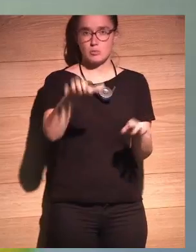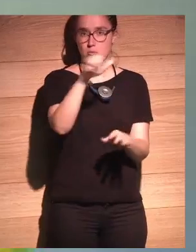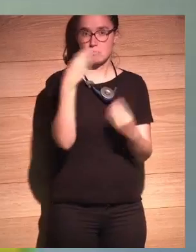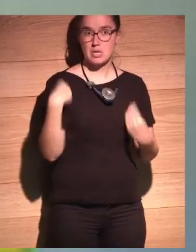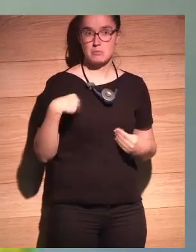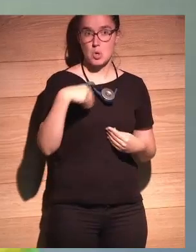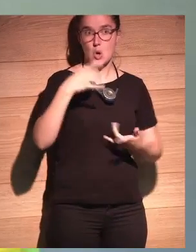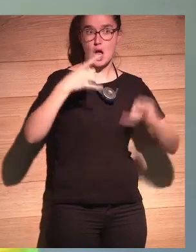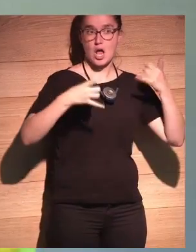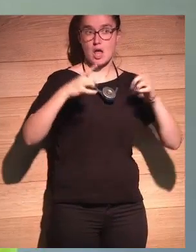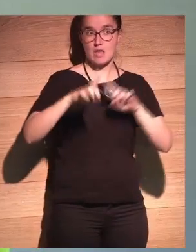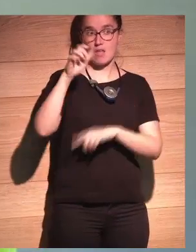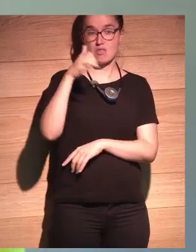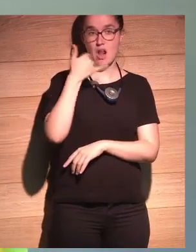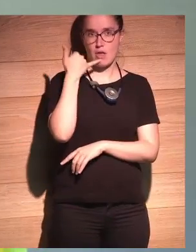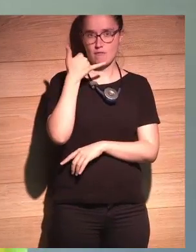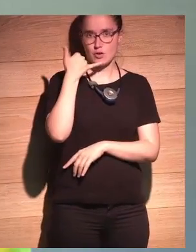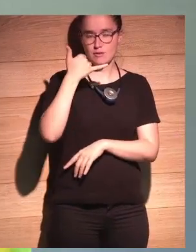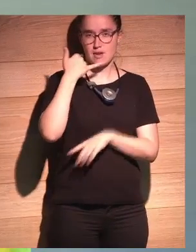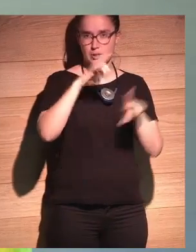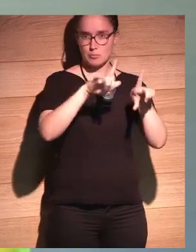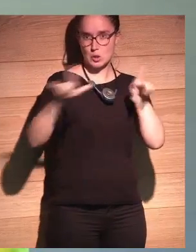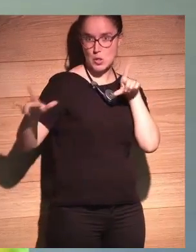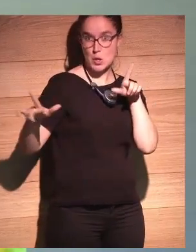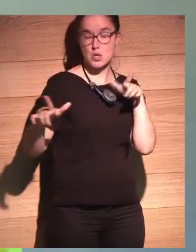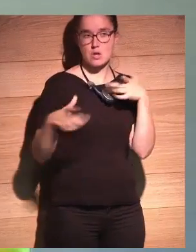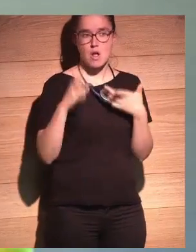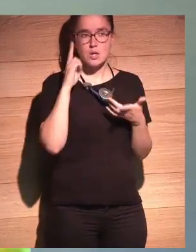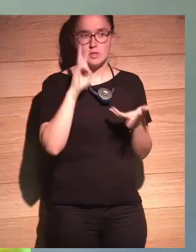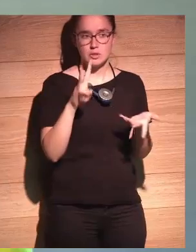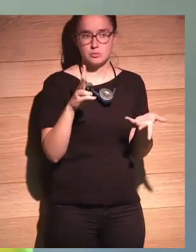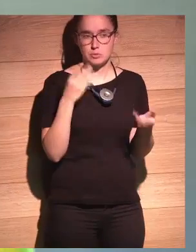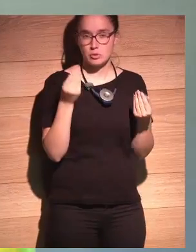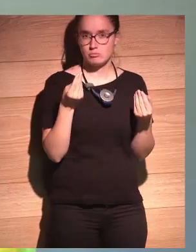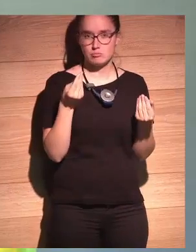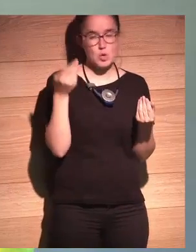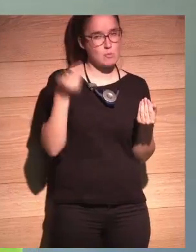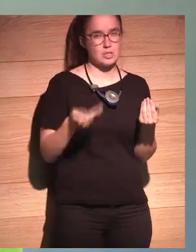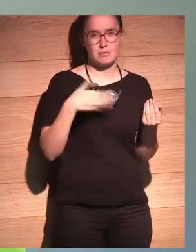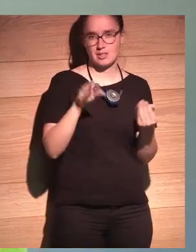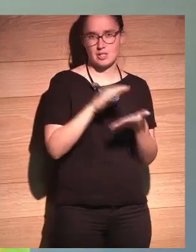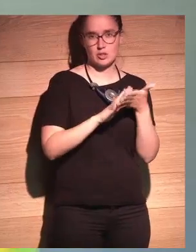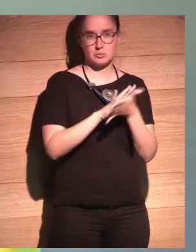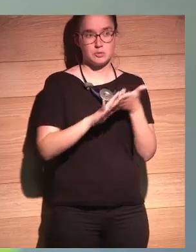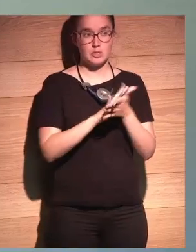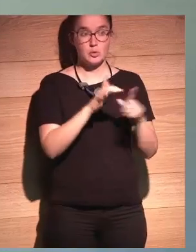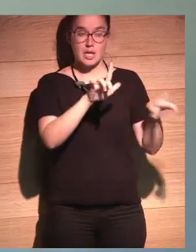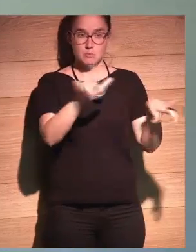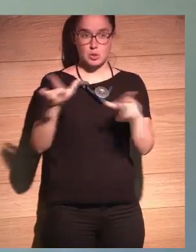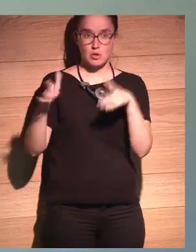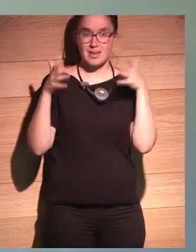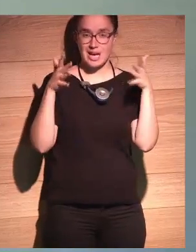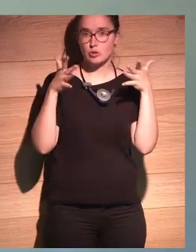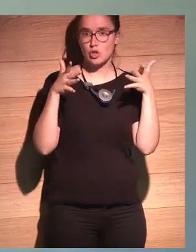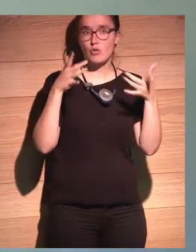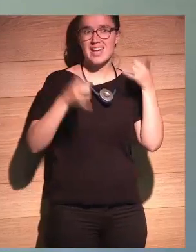the exhibition that we have downstairs about robots in Telefónica. I think that is key to understand what we are talking about. There's